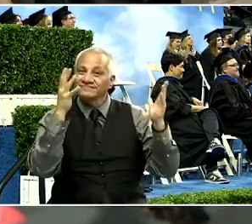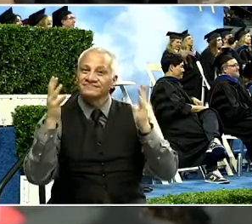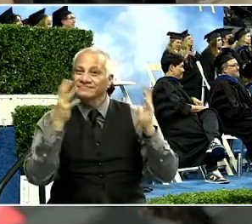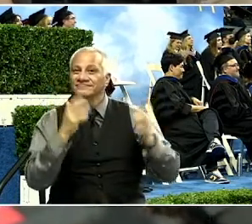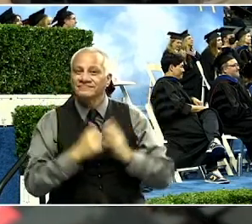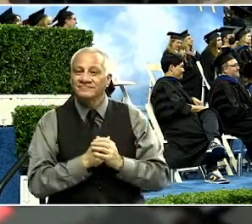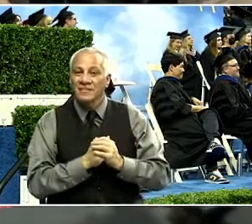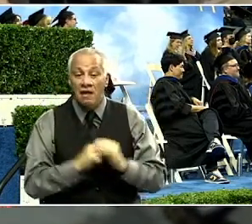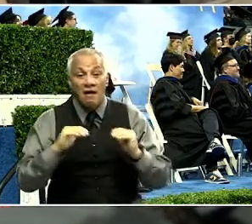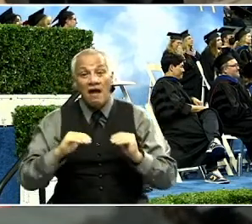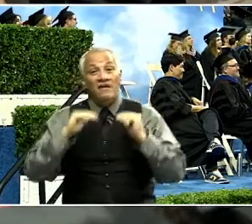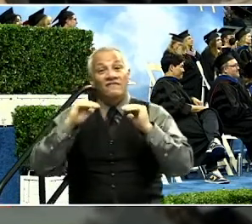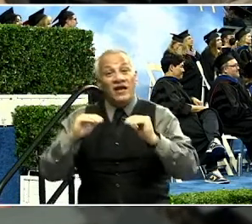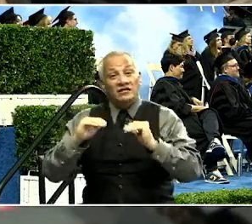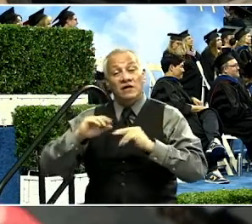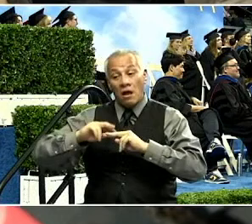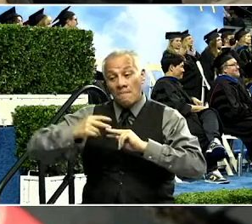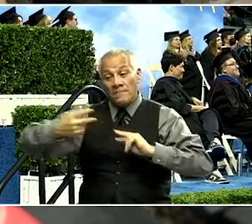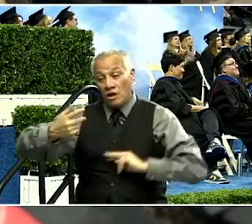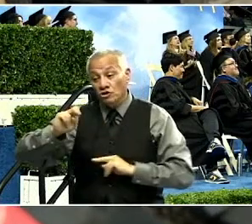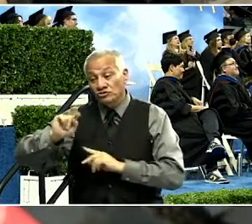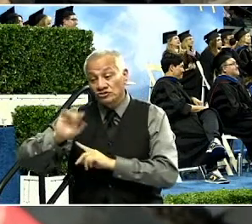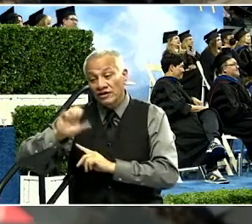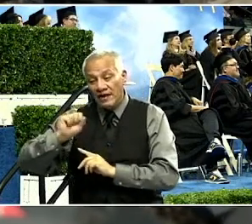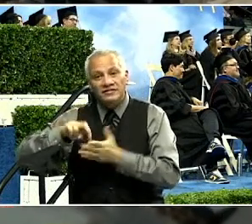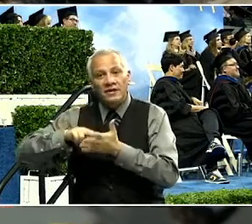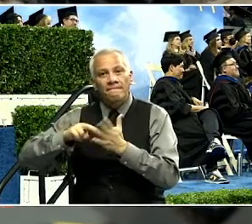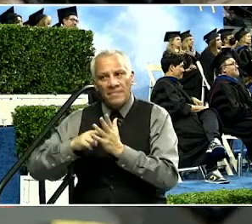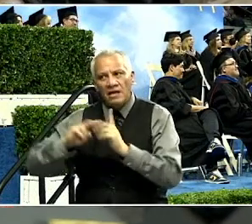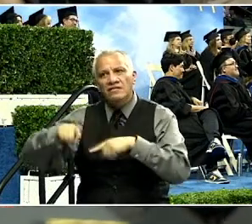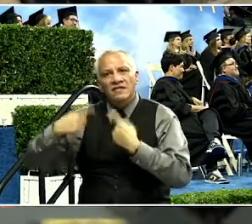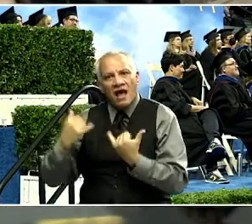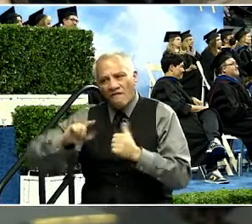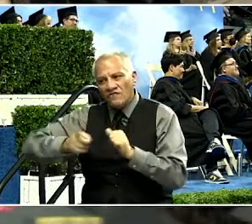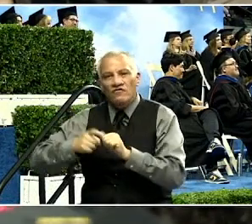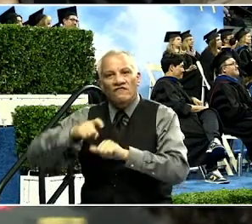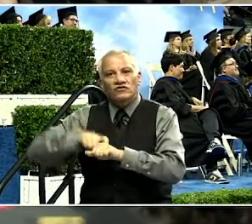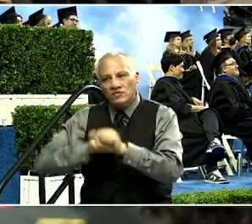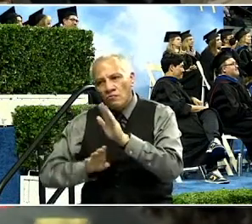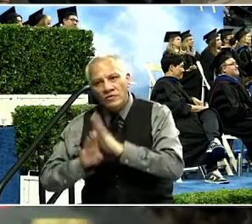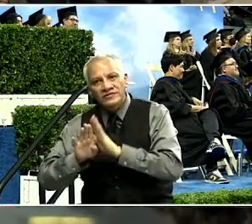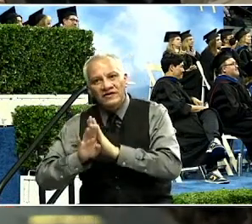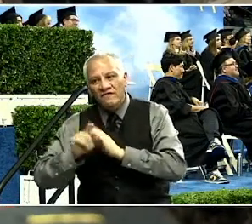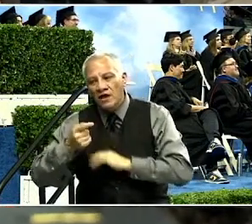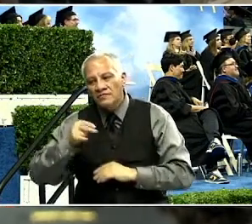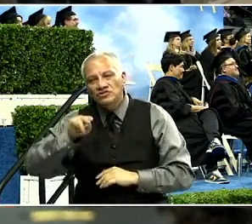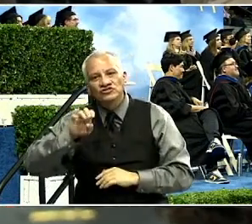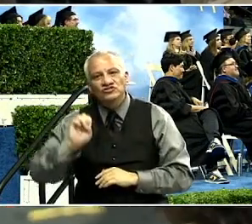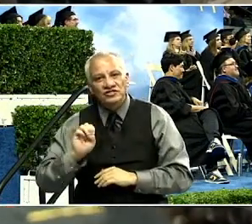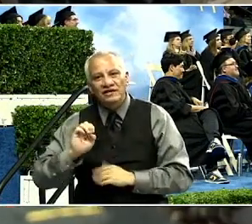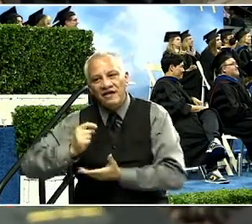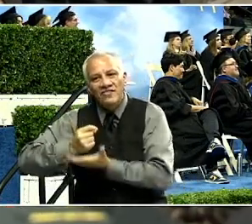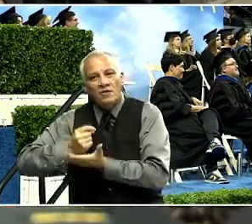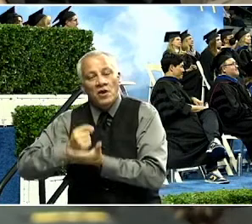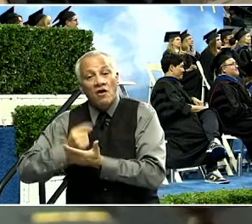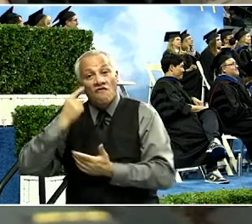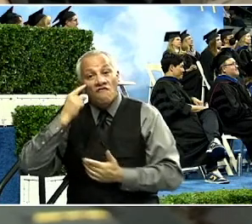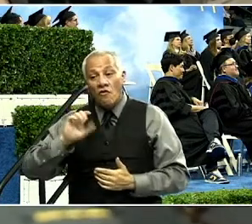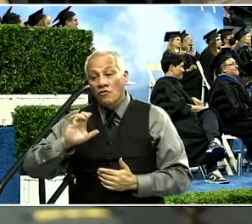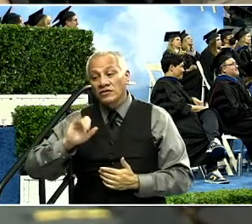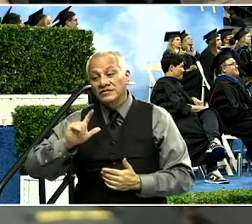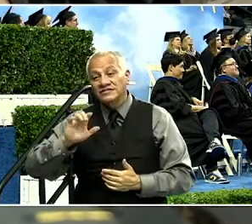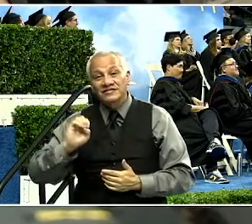Advances in molecular genetics have made it possible for the first time to develop gene therapy to treat sickle cell anemia and